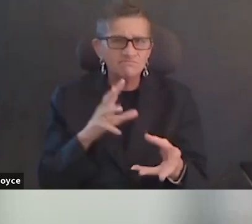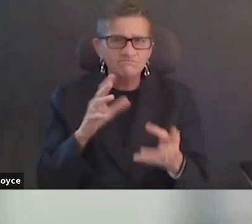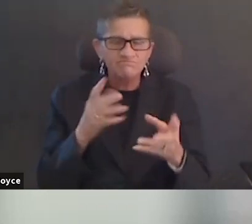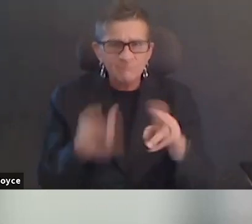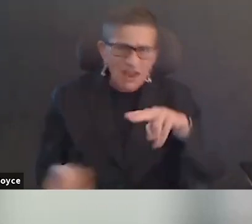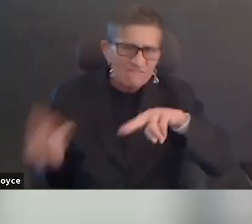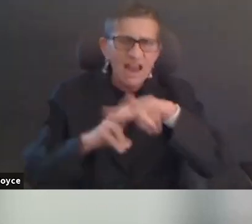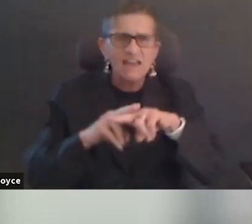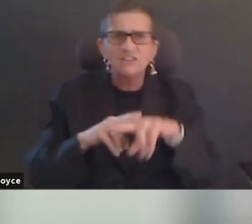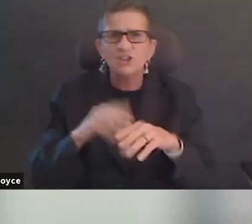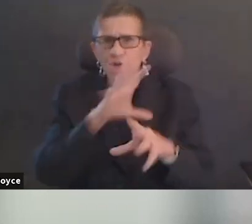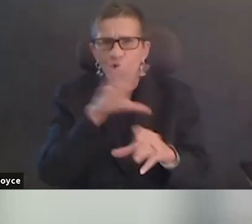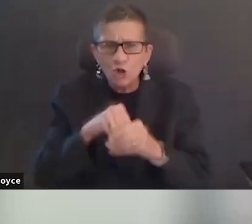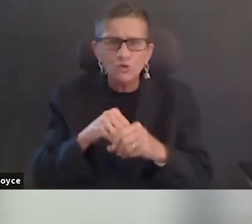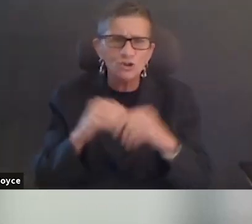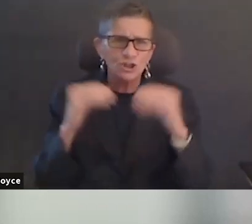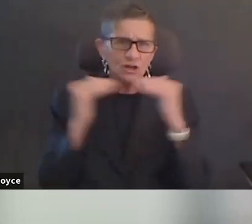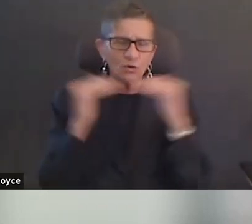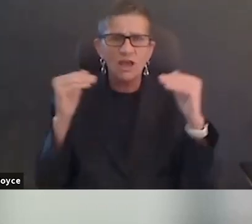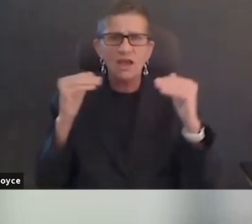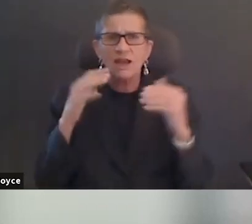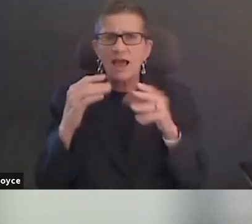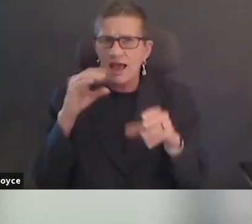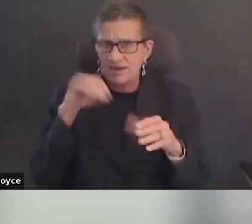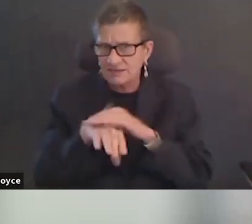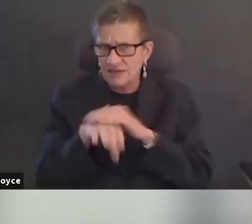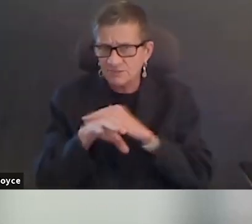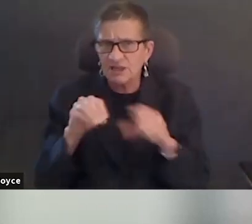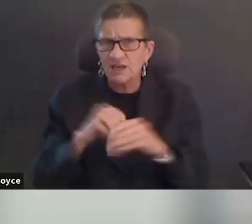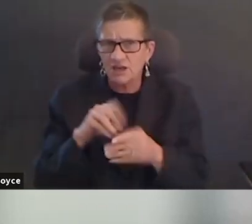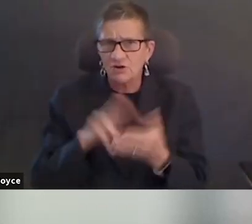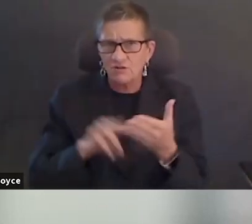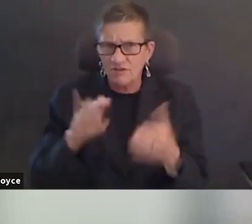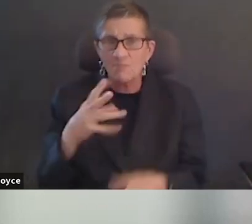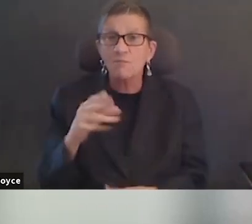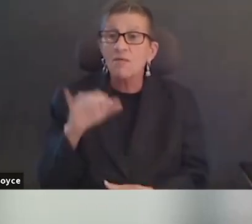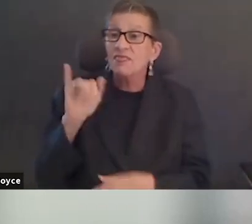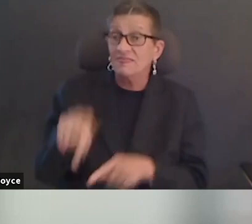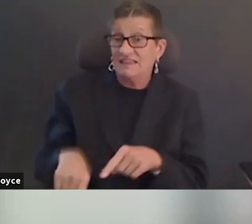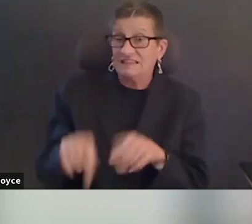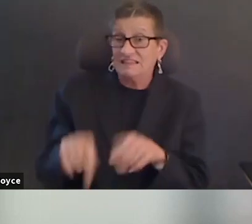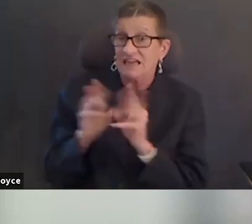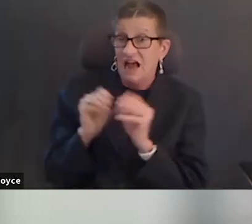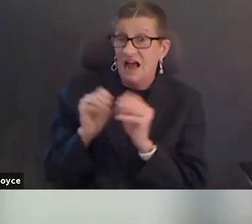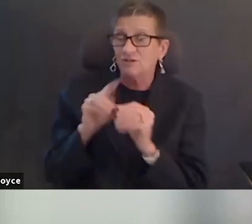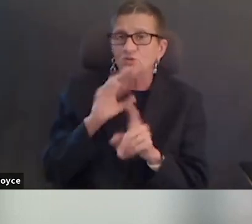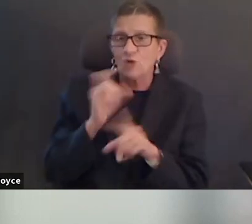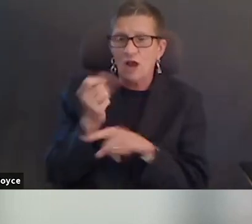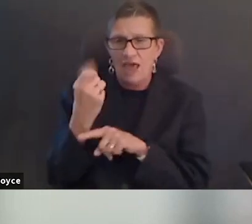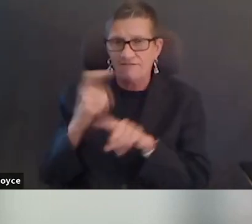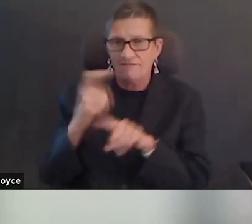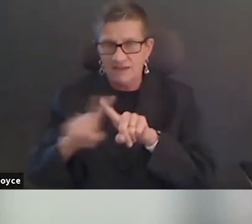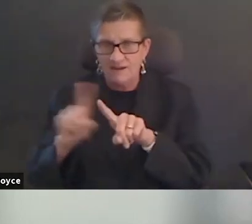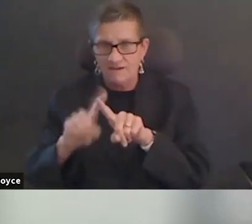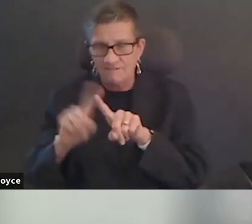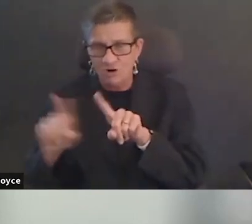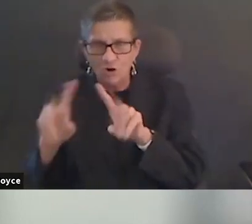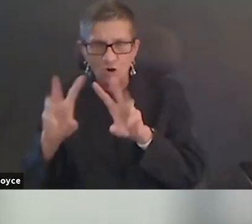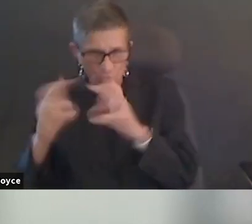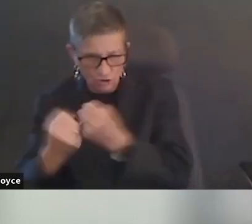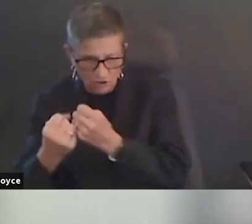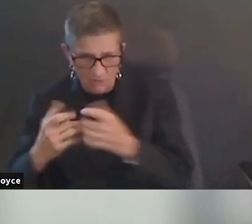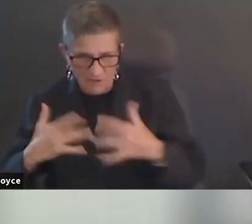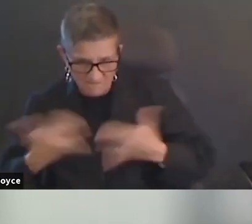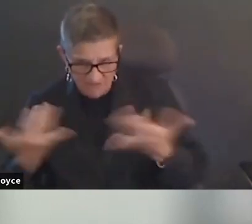and Accessibility at UM. The Toward an Anti-Ableist Academy Conference is 11 events that are being organized as part